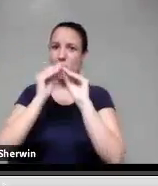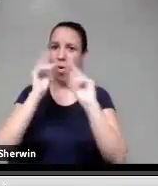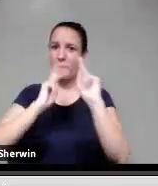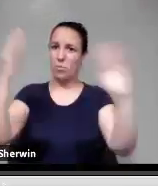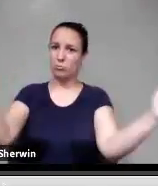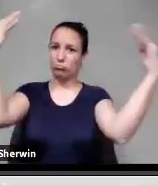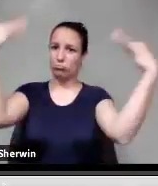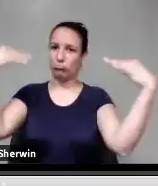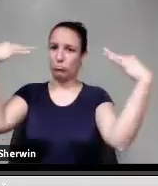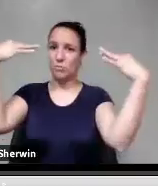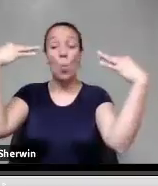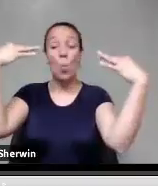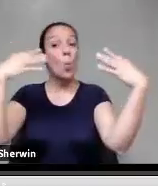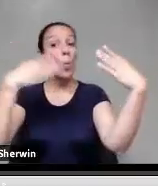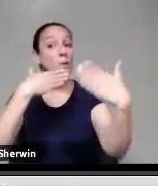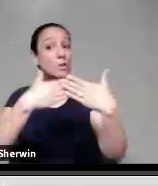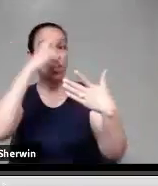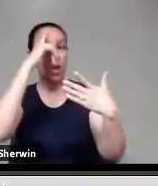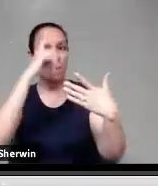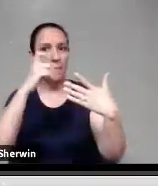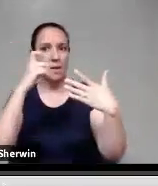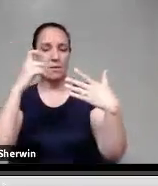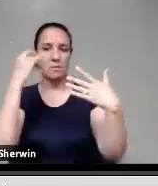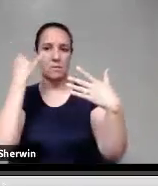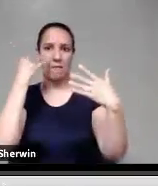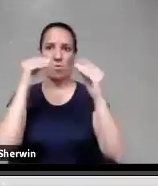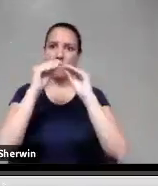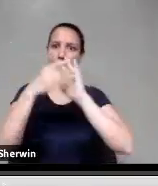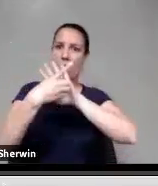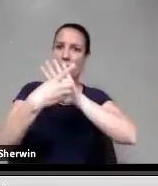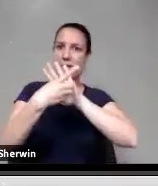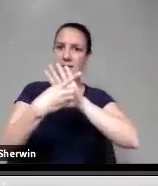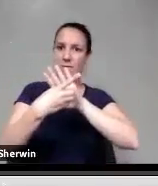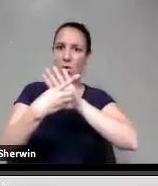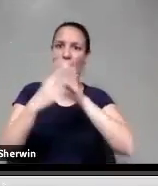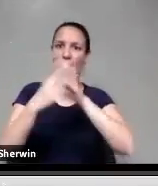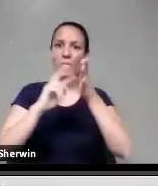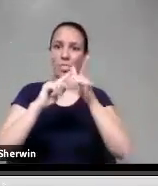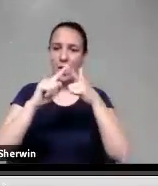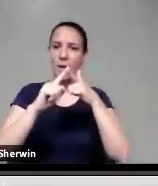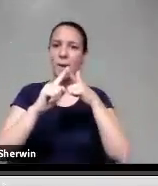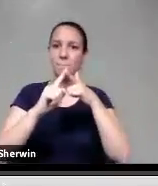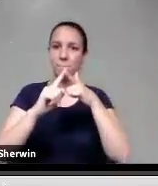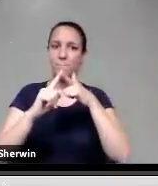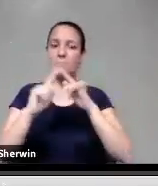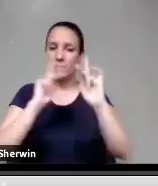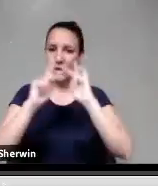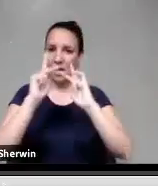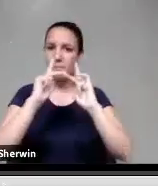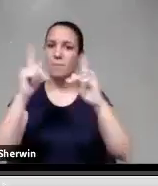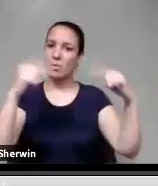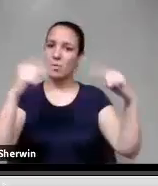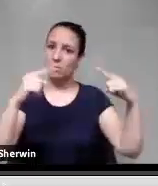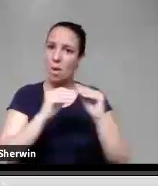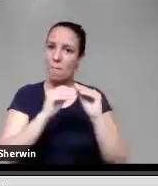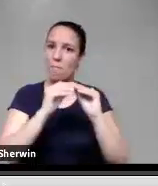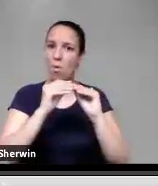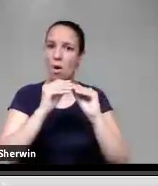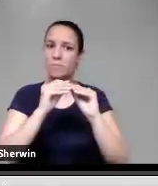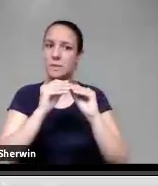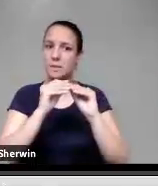more viable and more vital in the community, more valuable in the community, and makes you maybe a lot farther down on the list